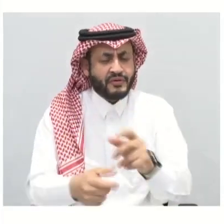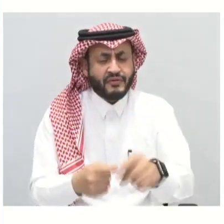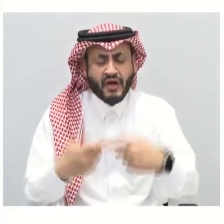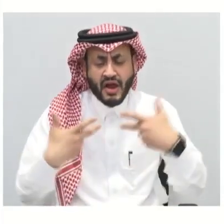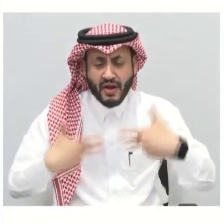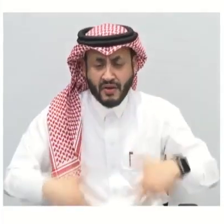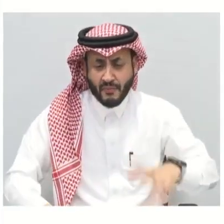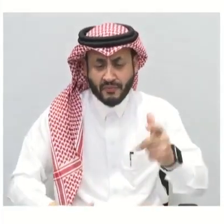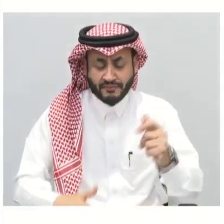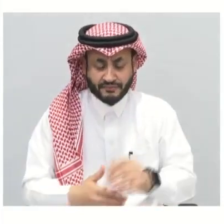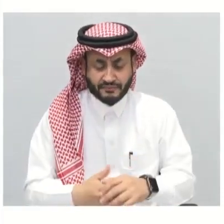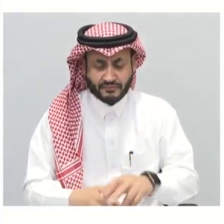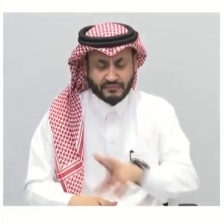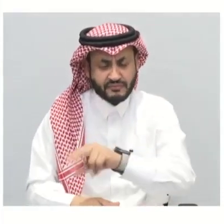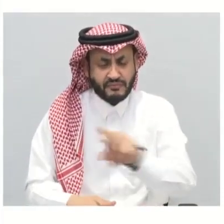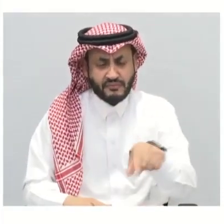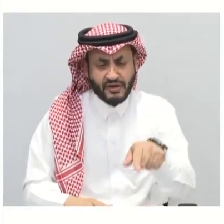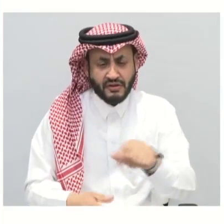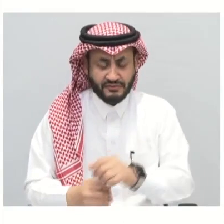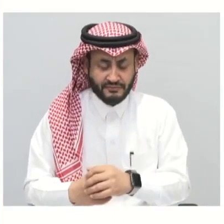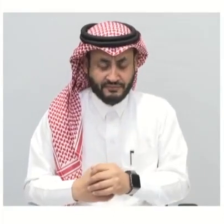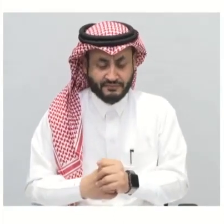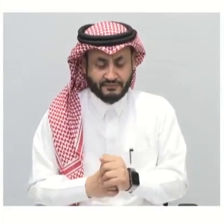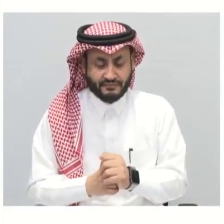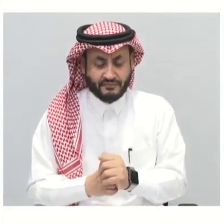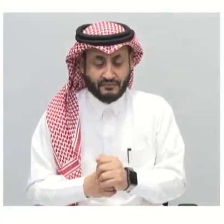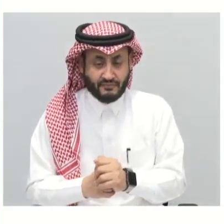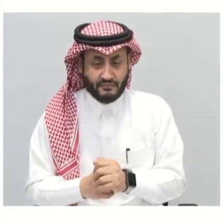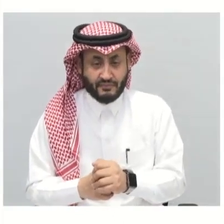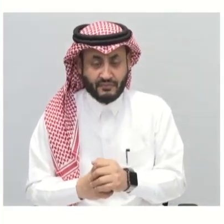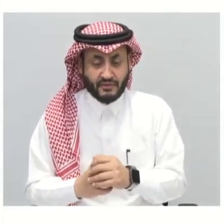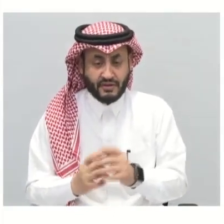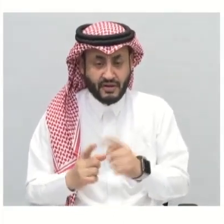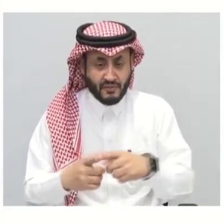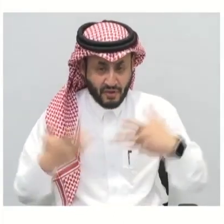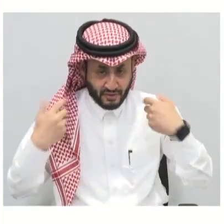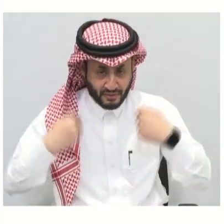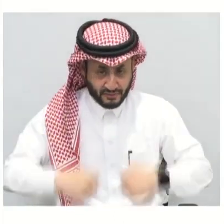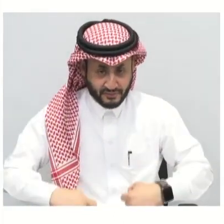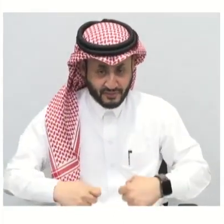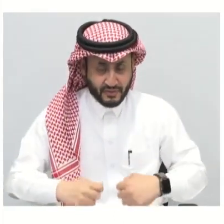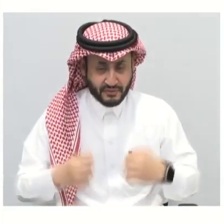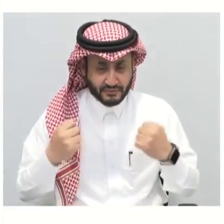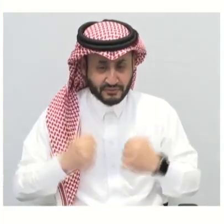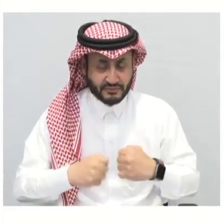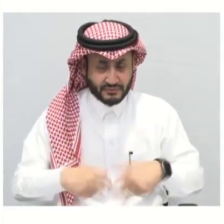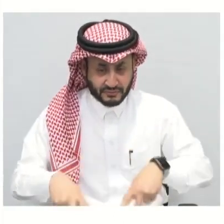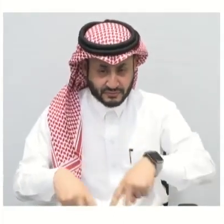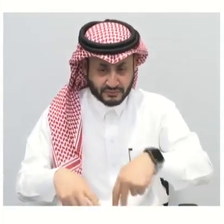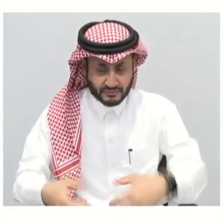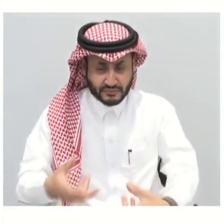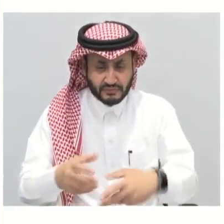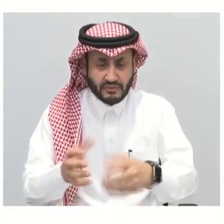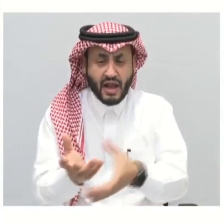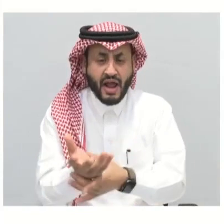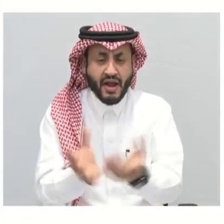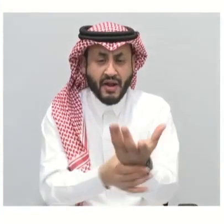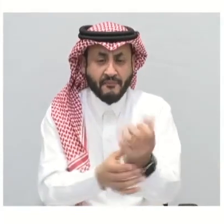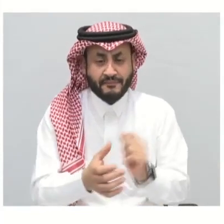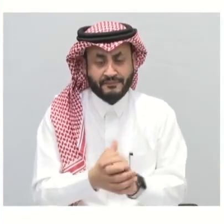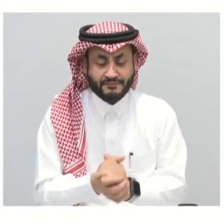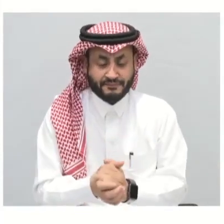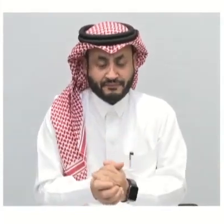wearing. For example, we describe it like this. He is wearing a jacket, a sweater, pants, boots, and gloves.